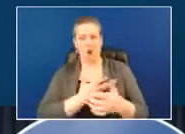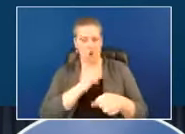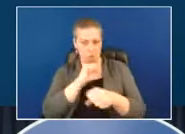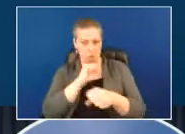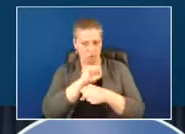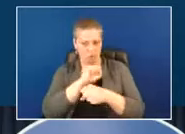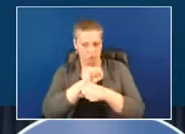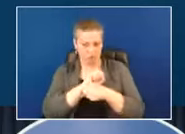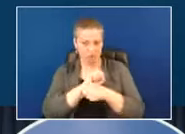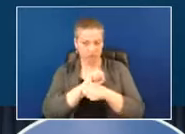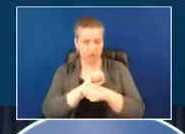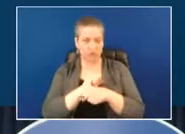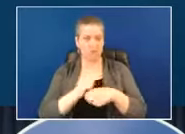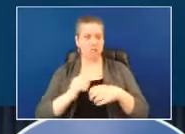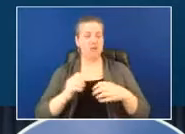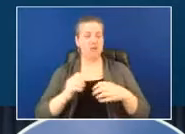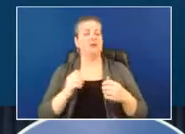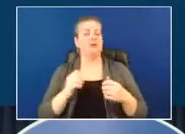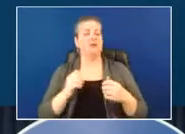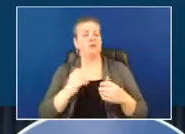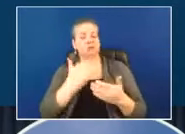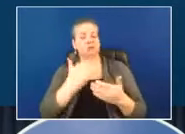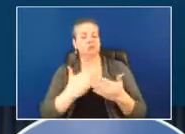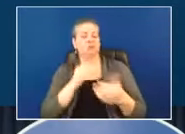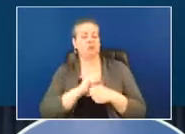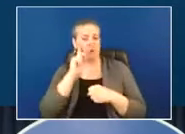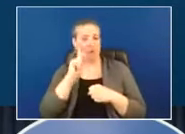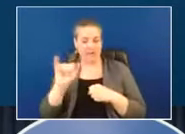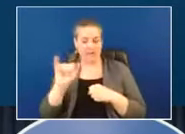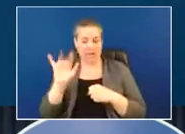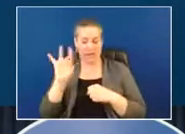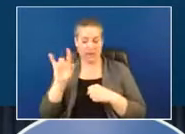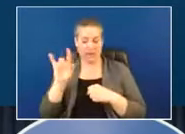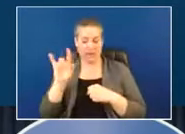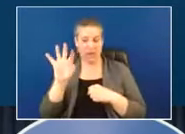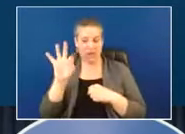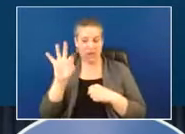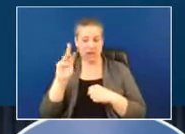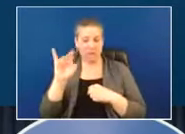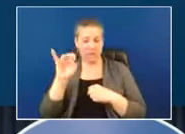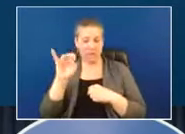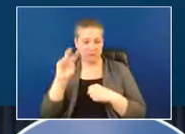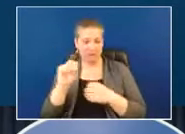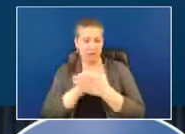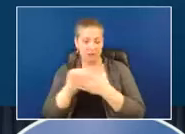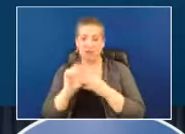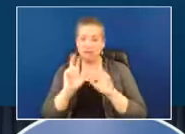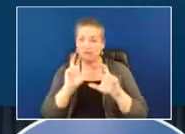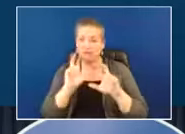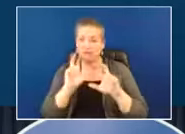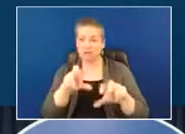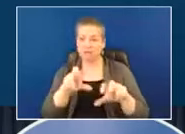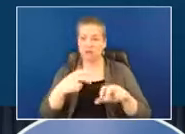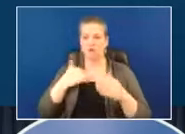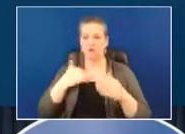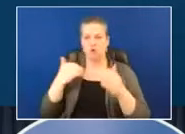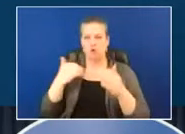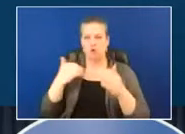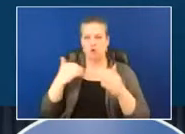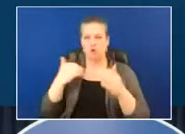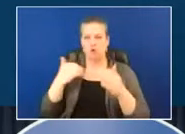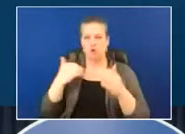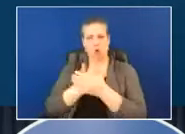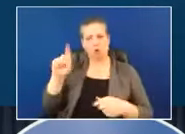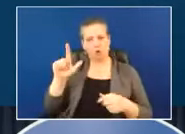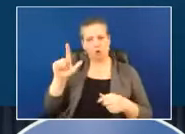for Kentuckians. The $8.9 million investment will include a new 124,000 square foot warehouse in Mason